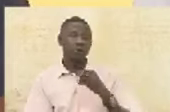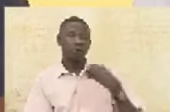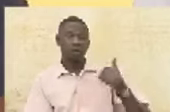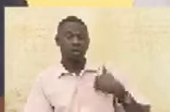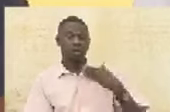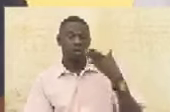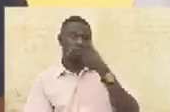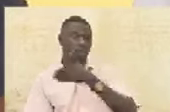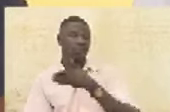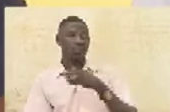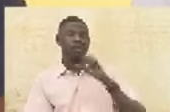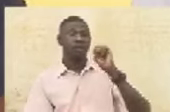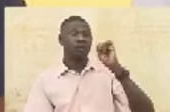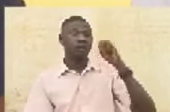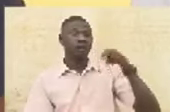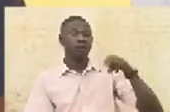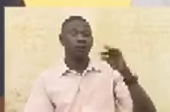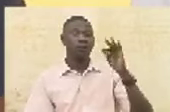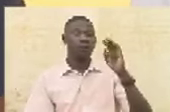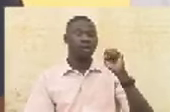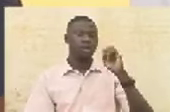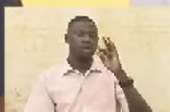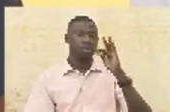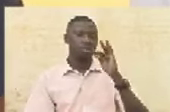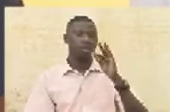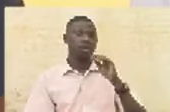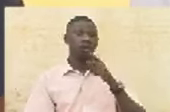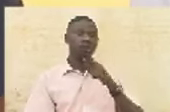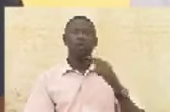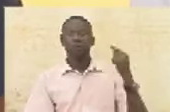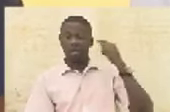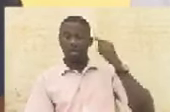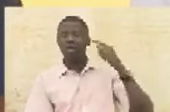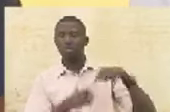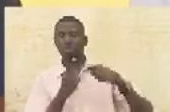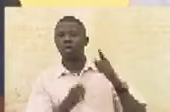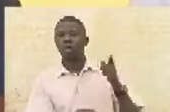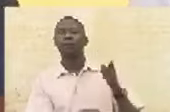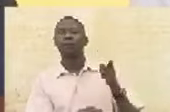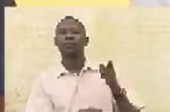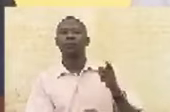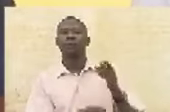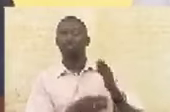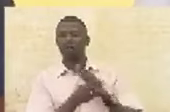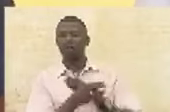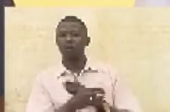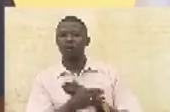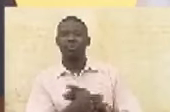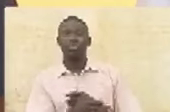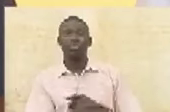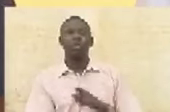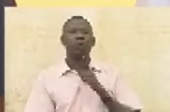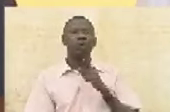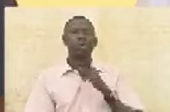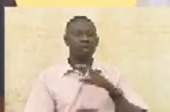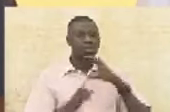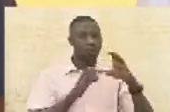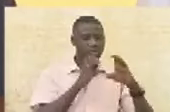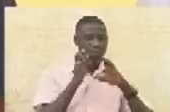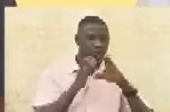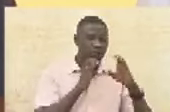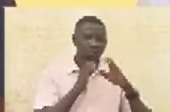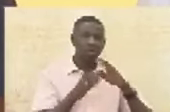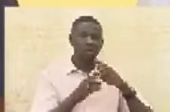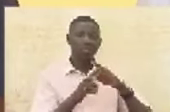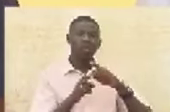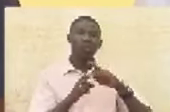in Sintet, you already heard about them. Did the conversation change following their